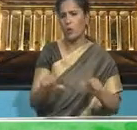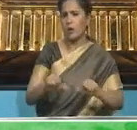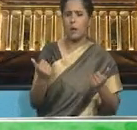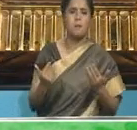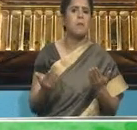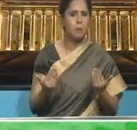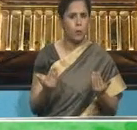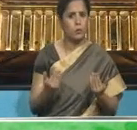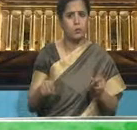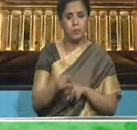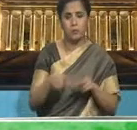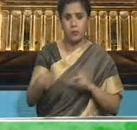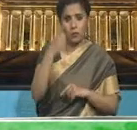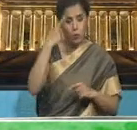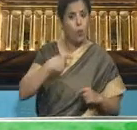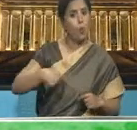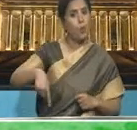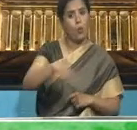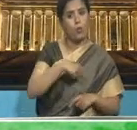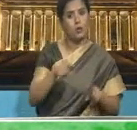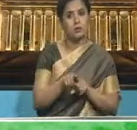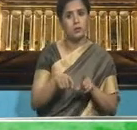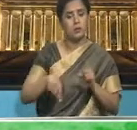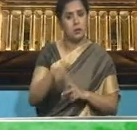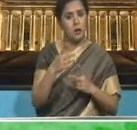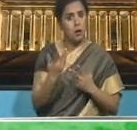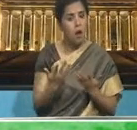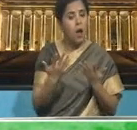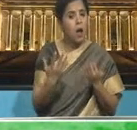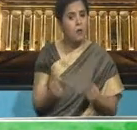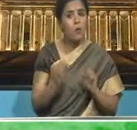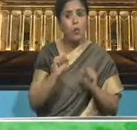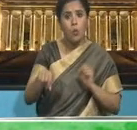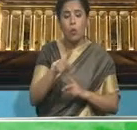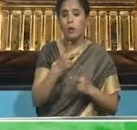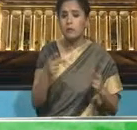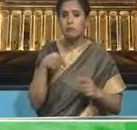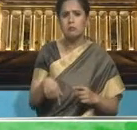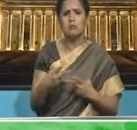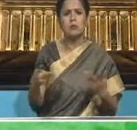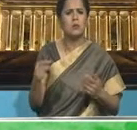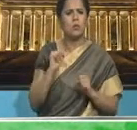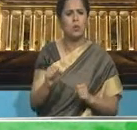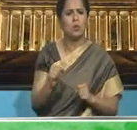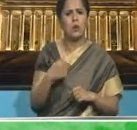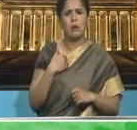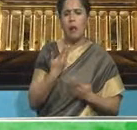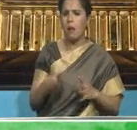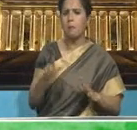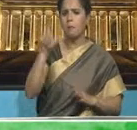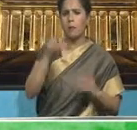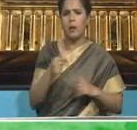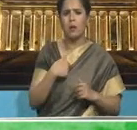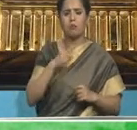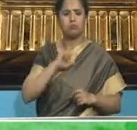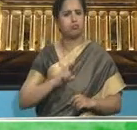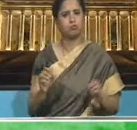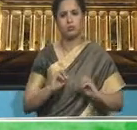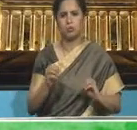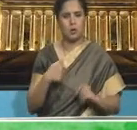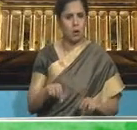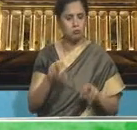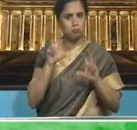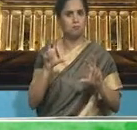time, each of us has also learned to not let our guard down and remain